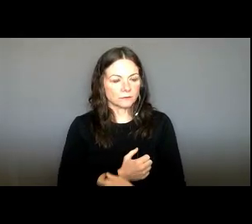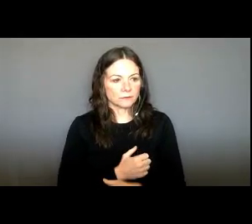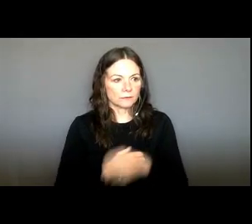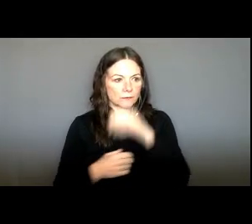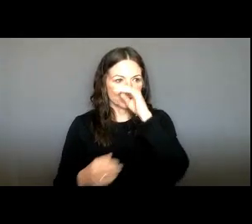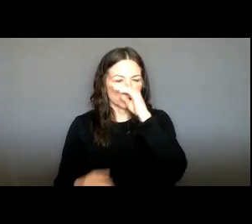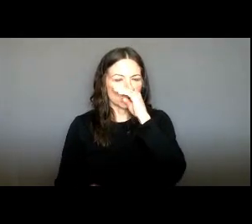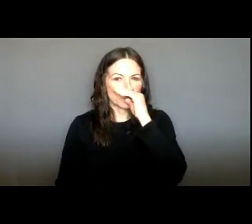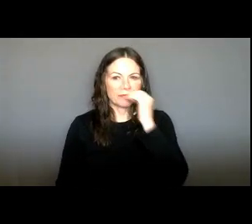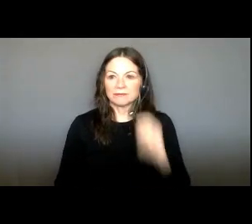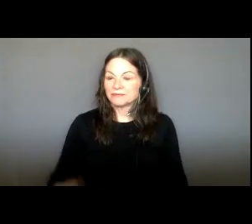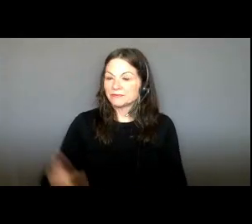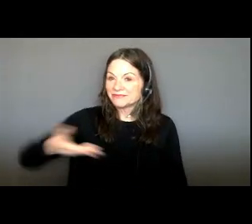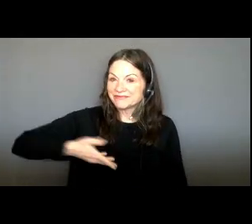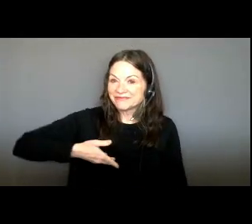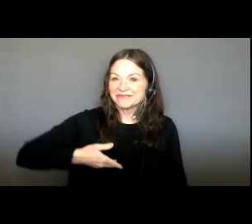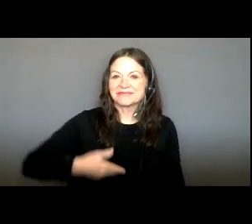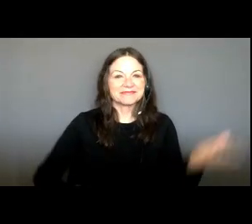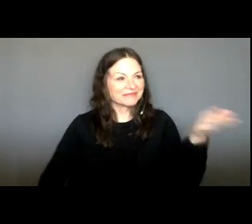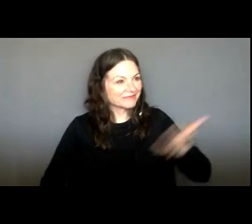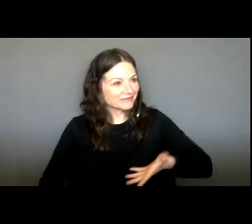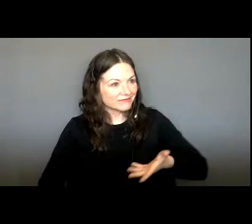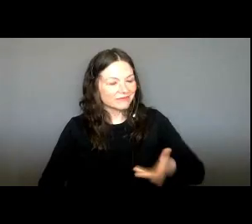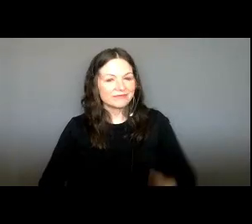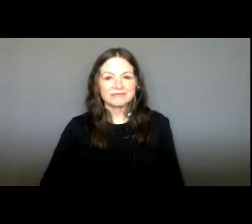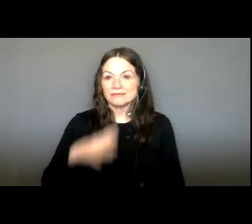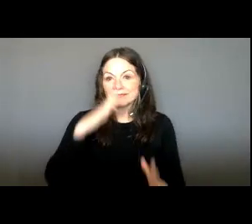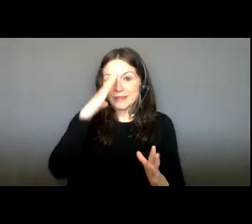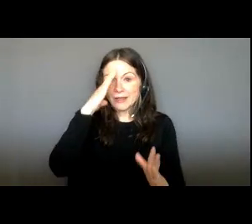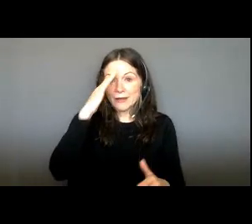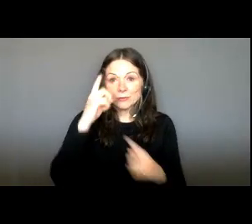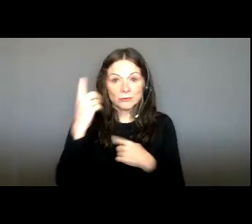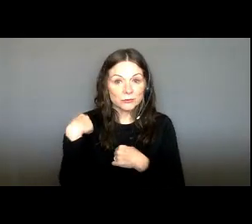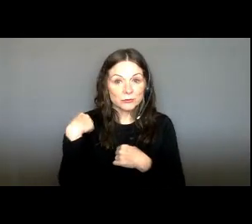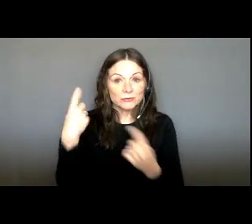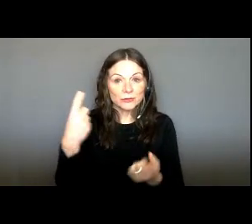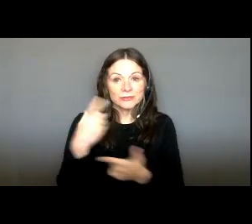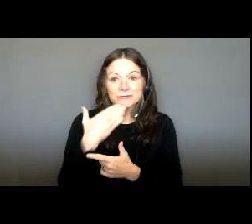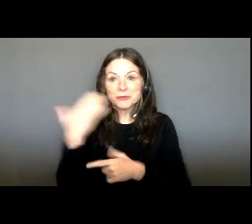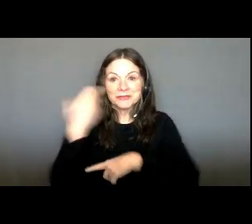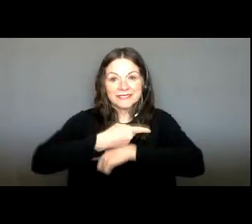Welcome, everyone, again. I hope your day is going well.